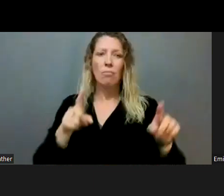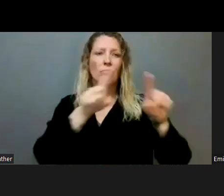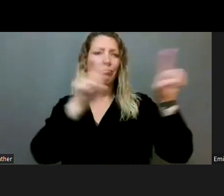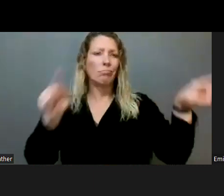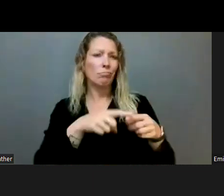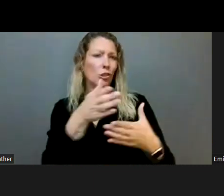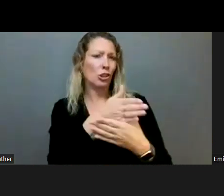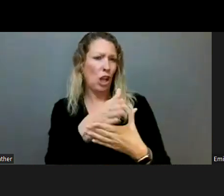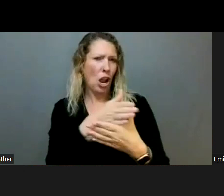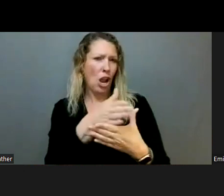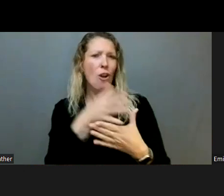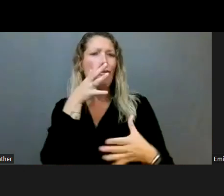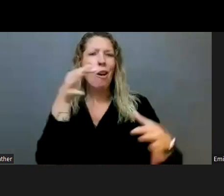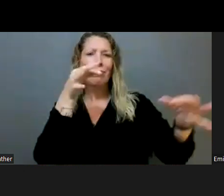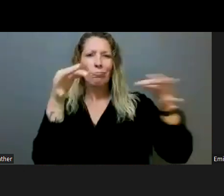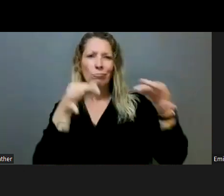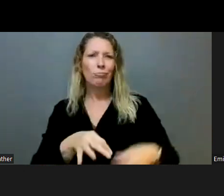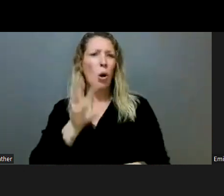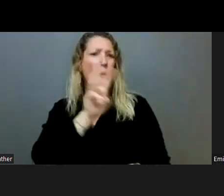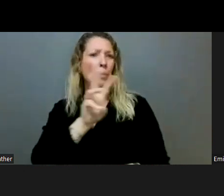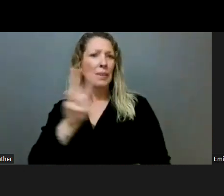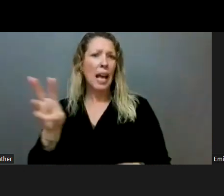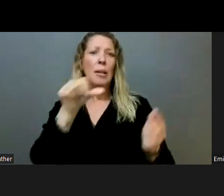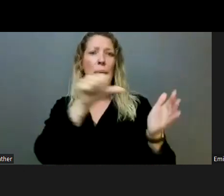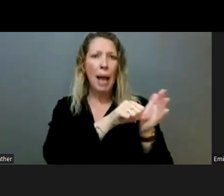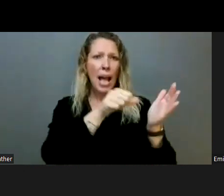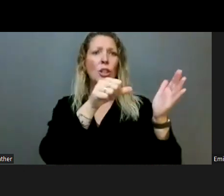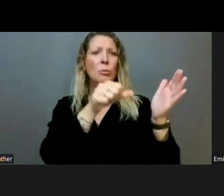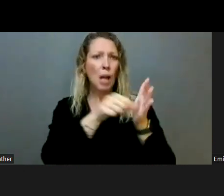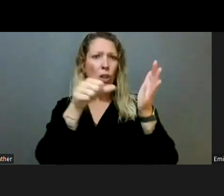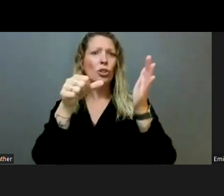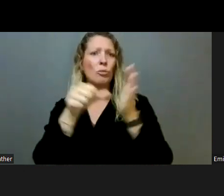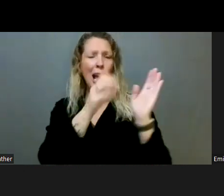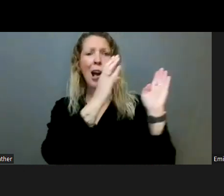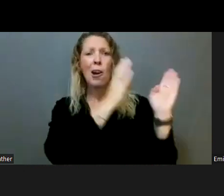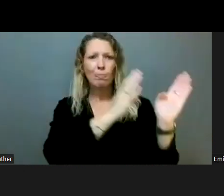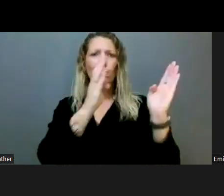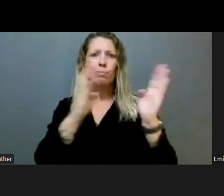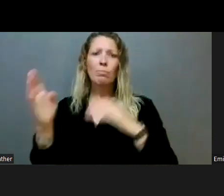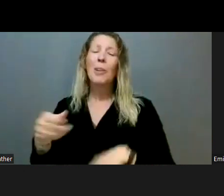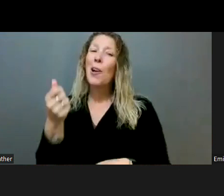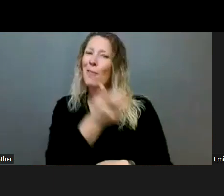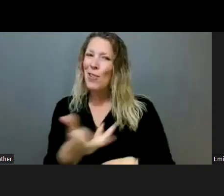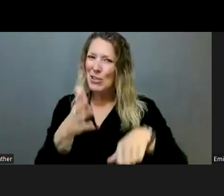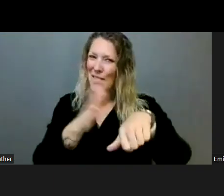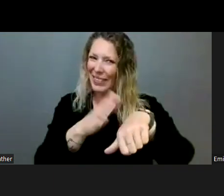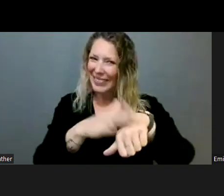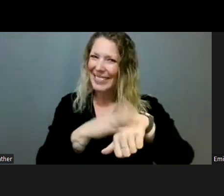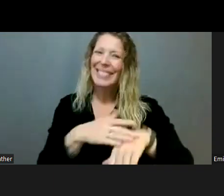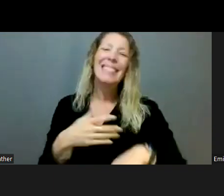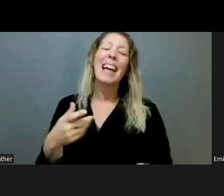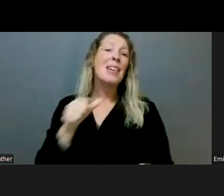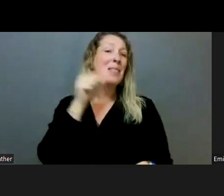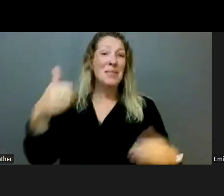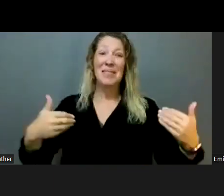we're going to go over the website page by page. What I will say, a couple disclaimers. The first is I don't